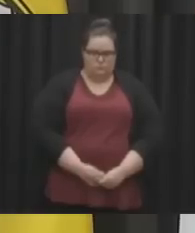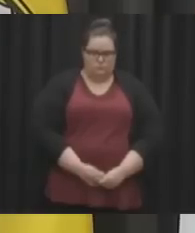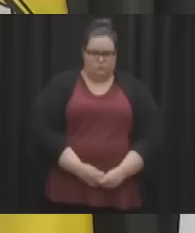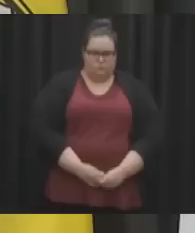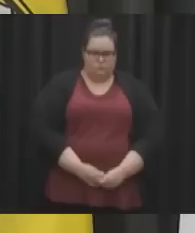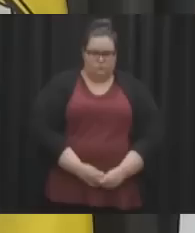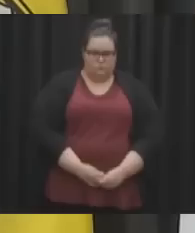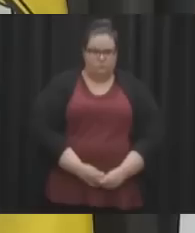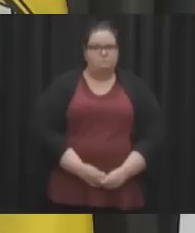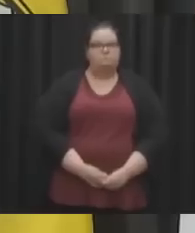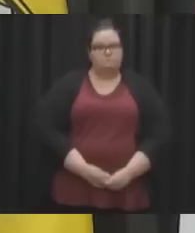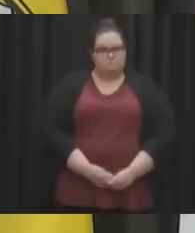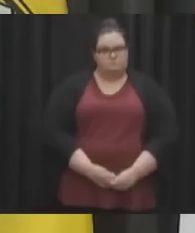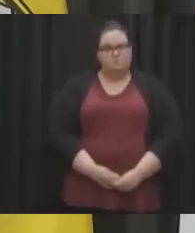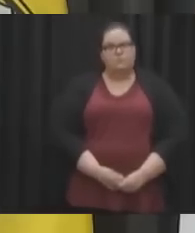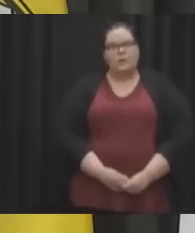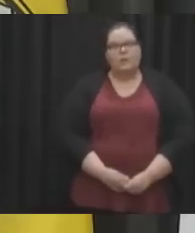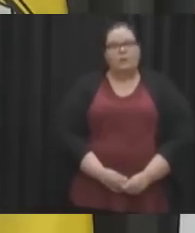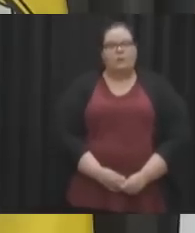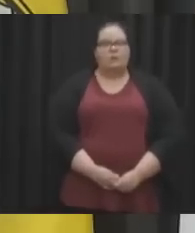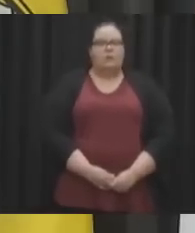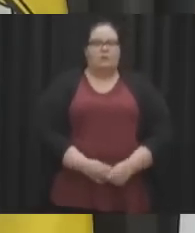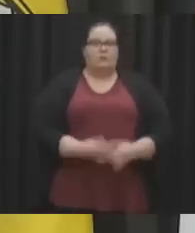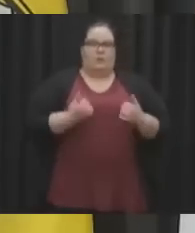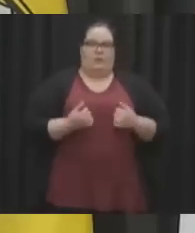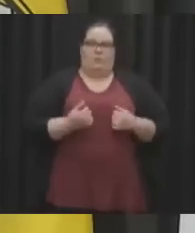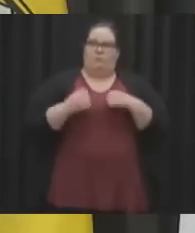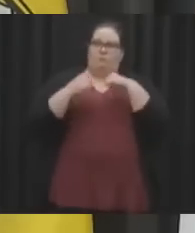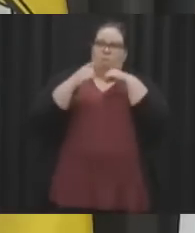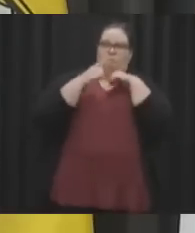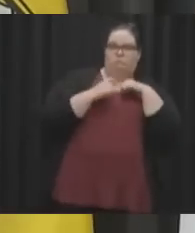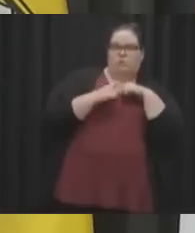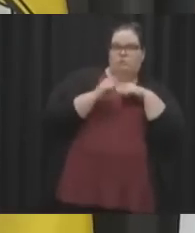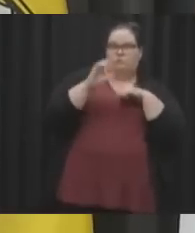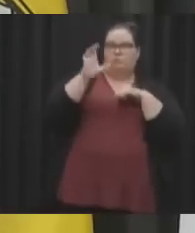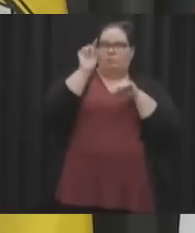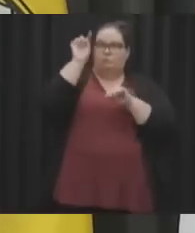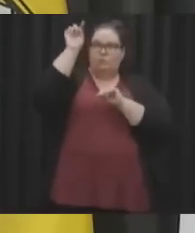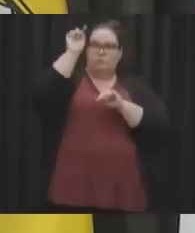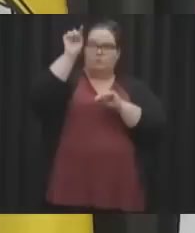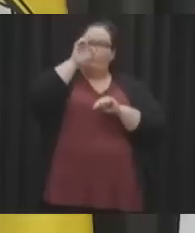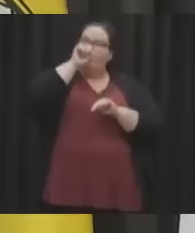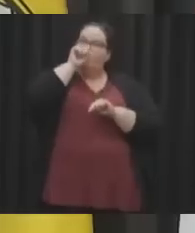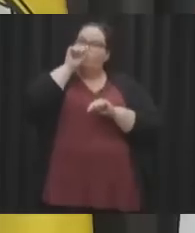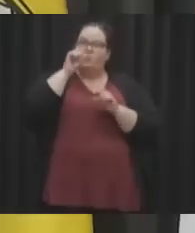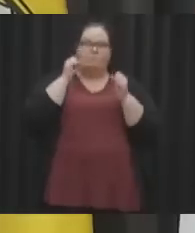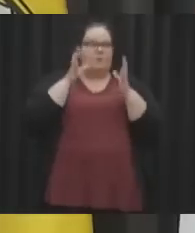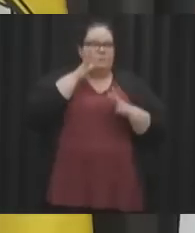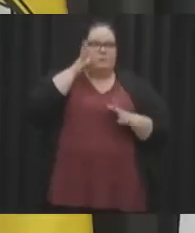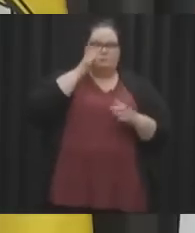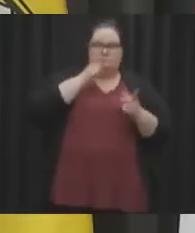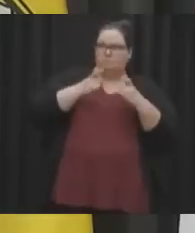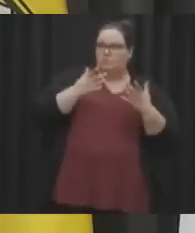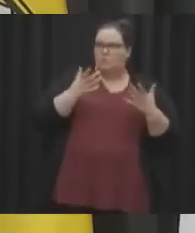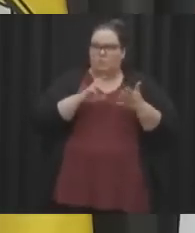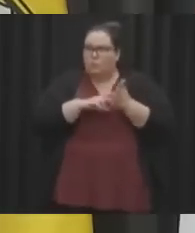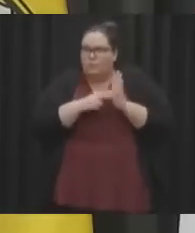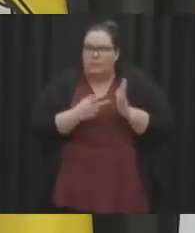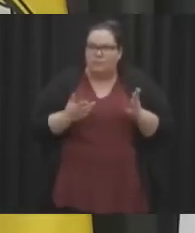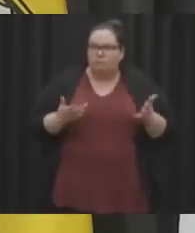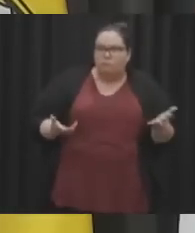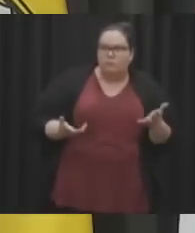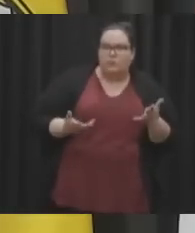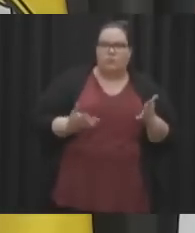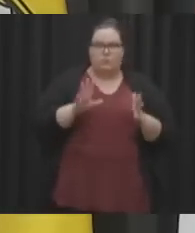of COVID-19. So, throughout the orange phase, so from now through till the time when those zones leave the orange